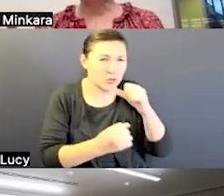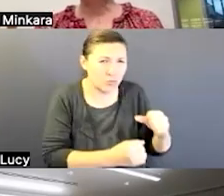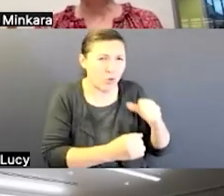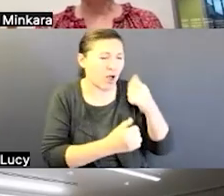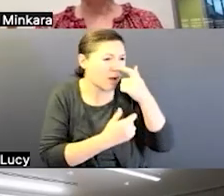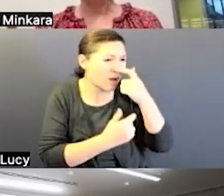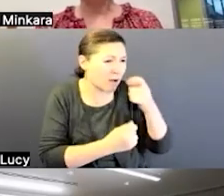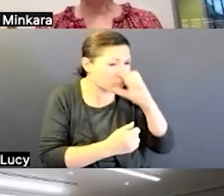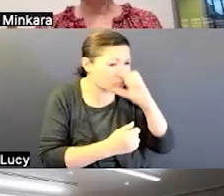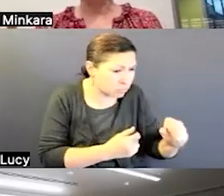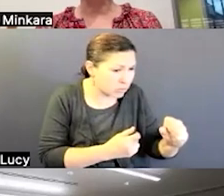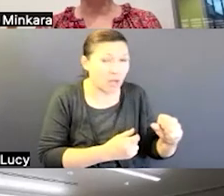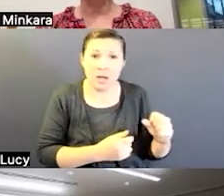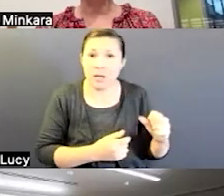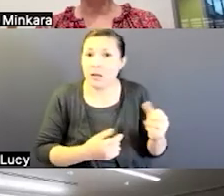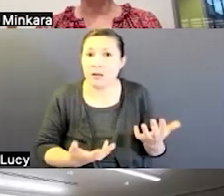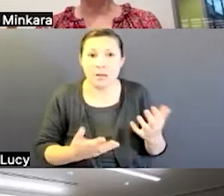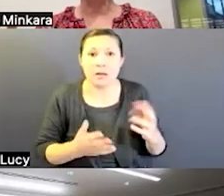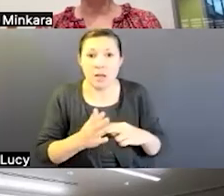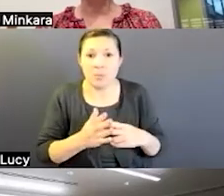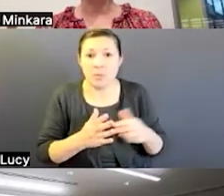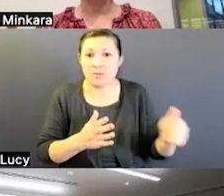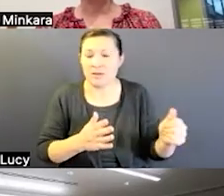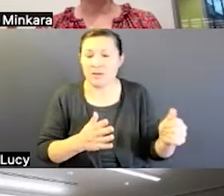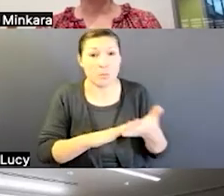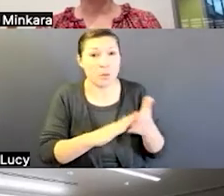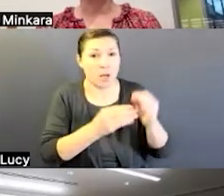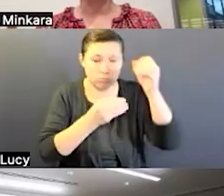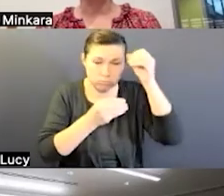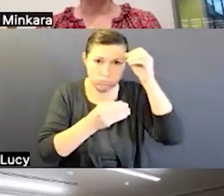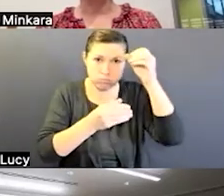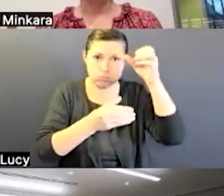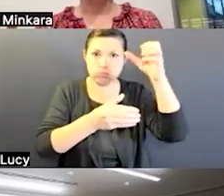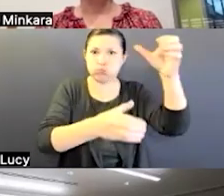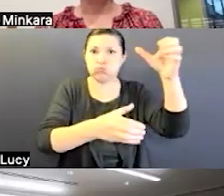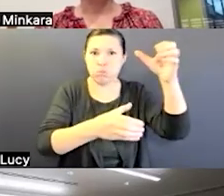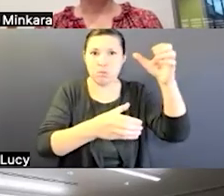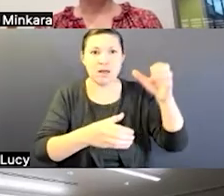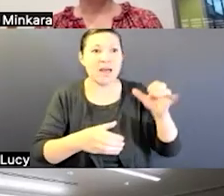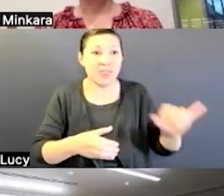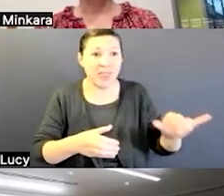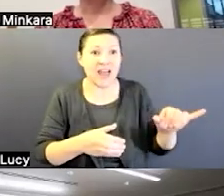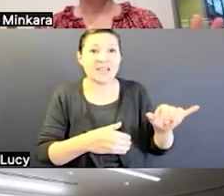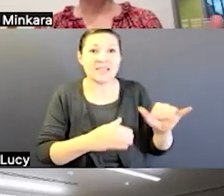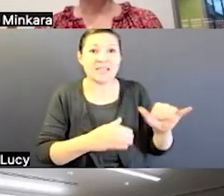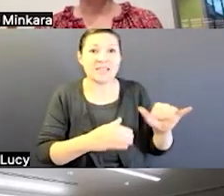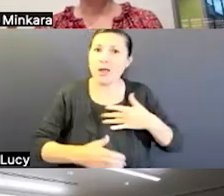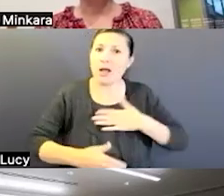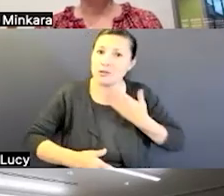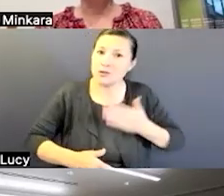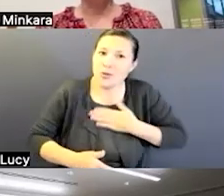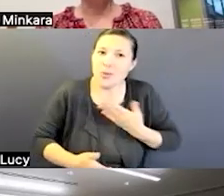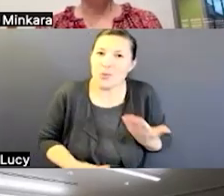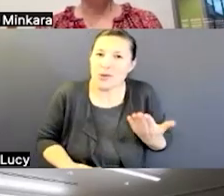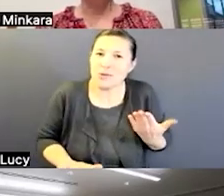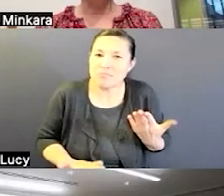develop an incredible level of knowledge and skill, and that will give them joy. So to me,